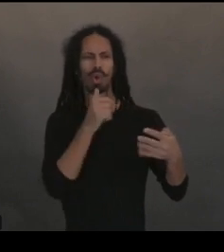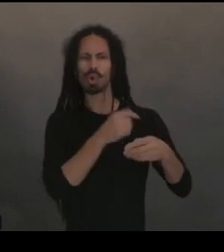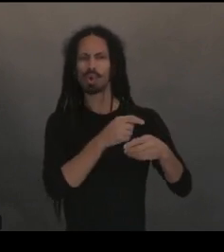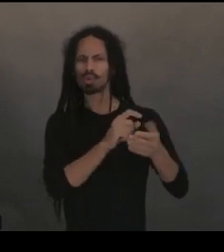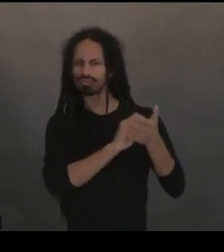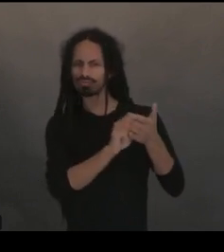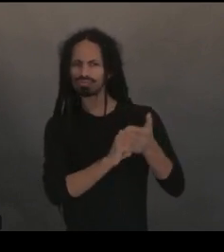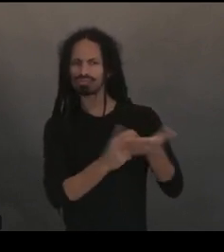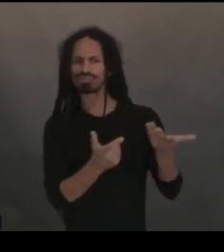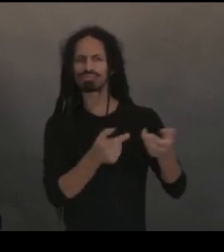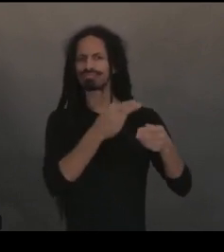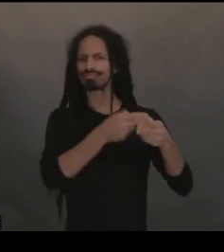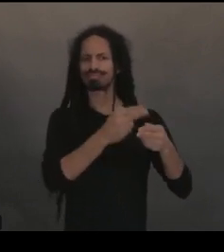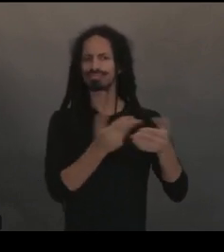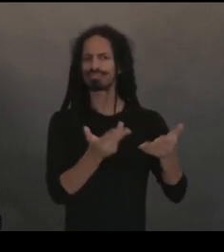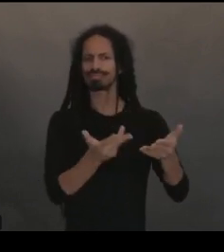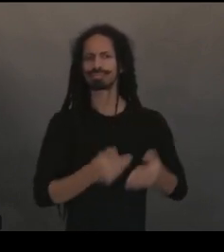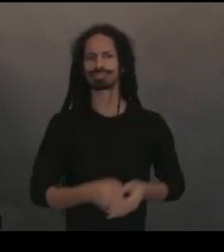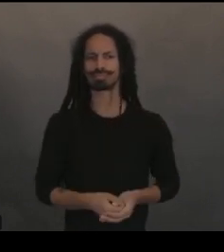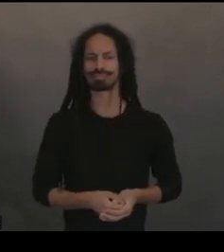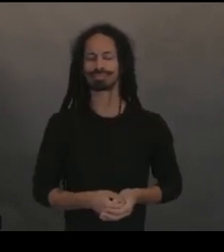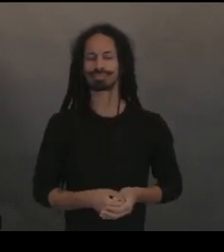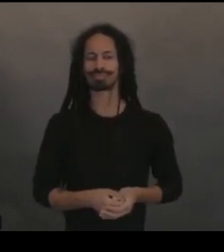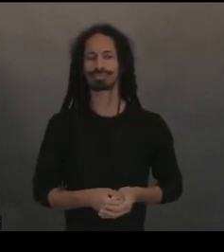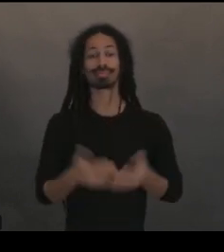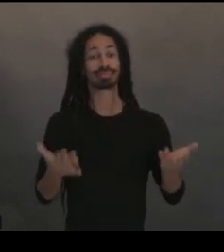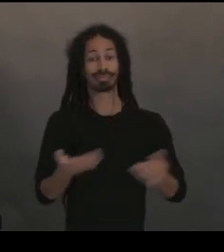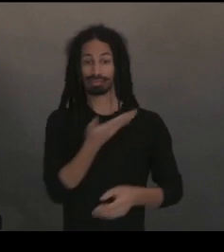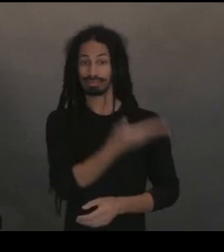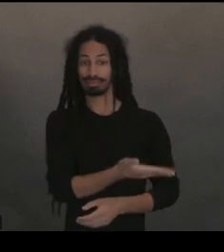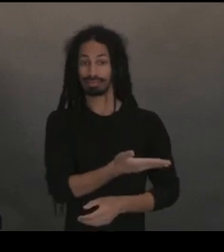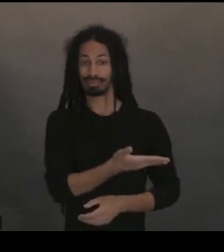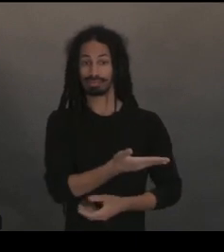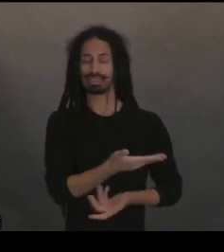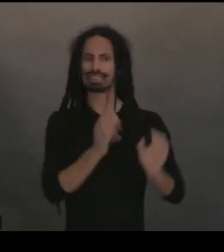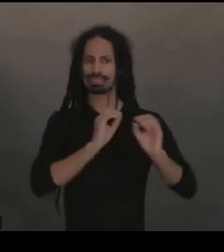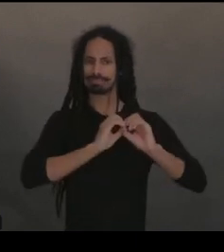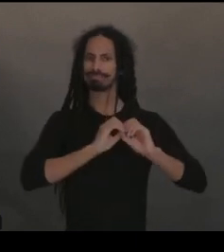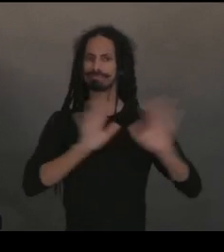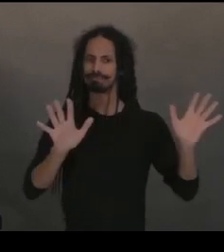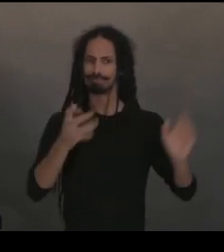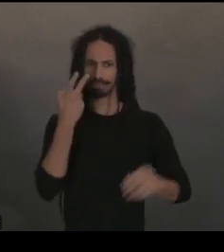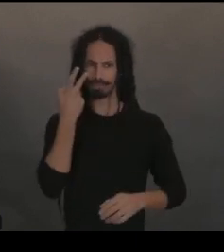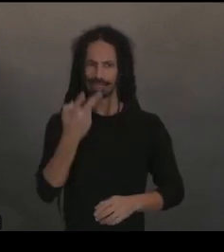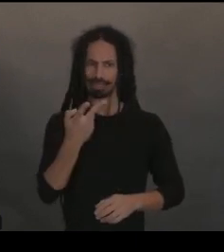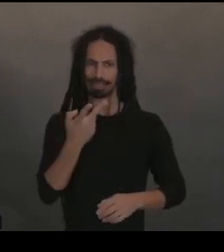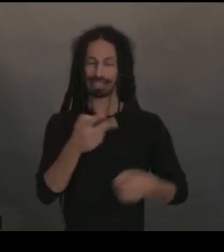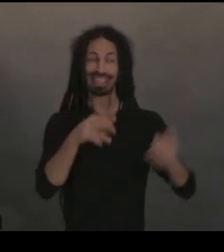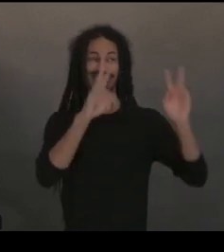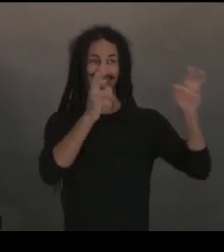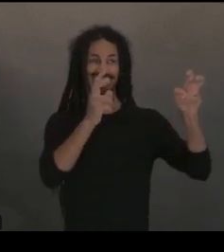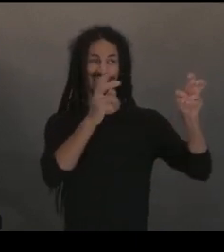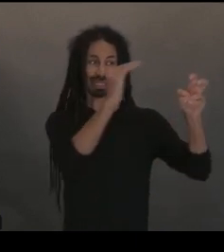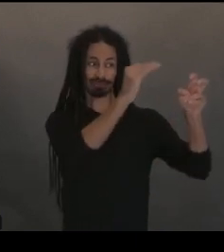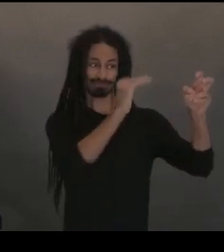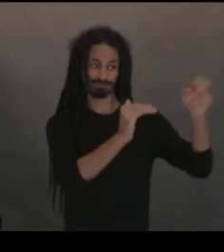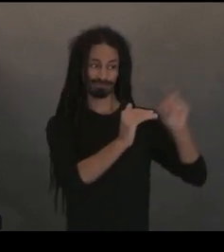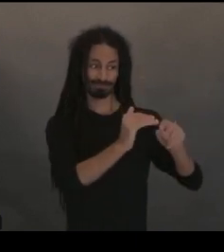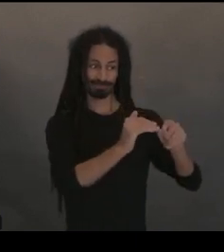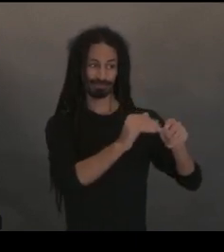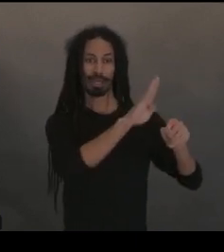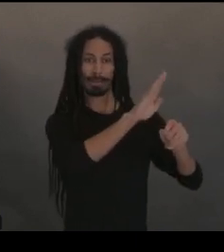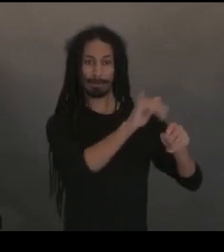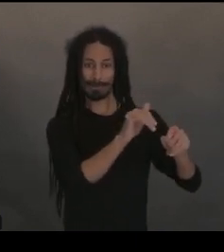the author? Well, it's clearly indicated after the title by the word